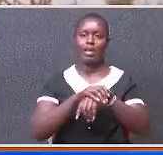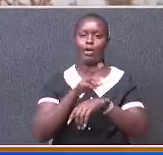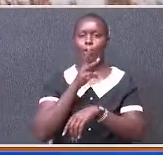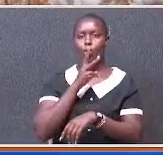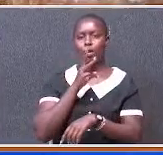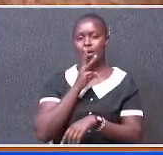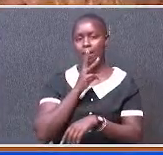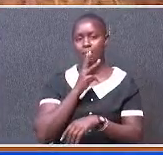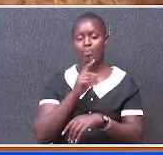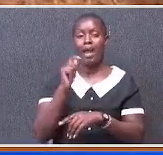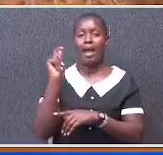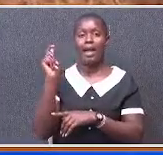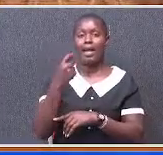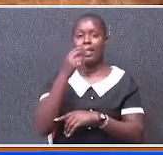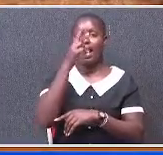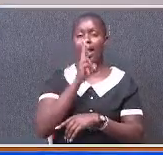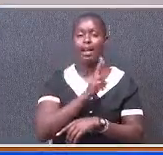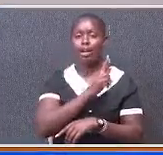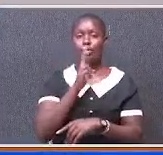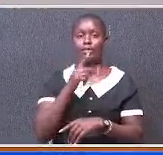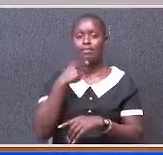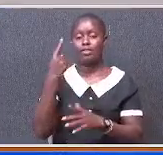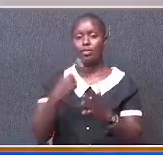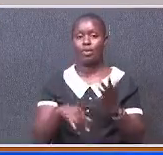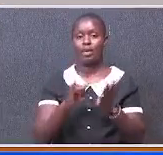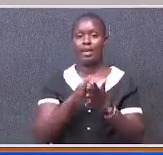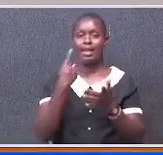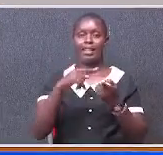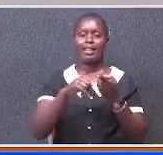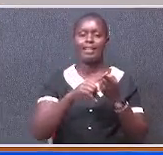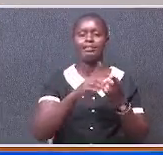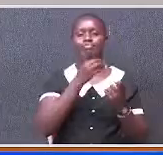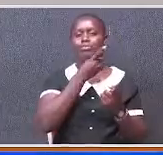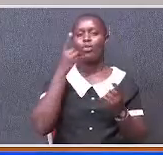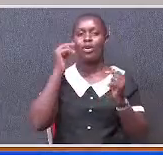The Kenya Red Cross has warned that the drought will last till June this year